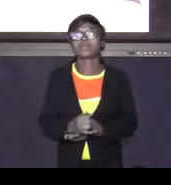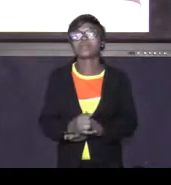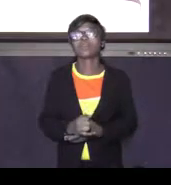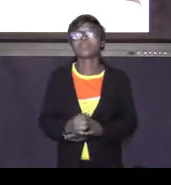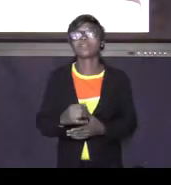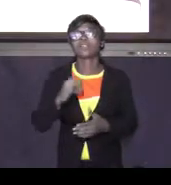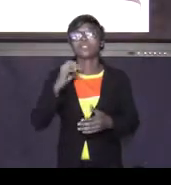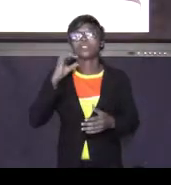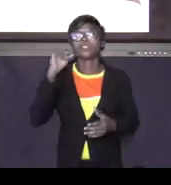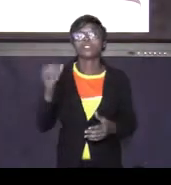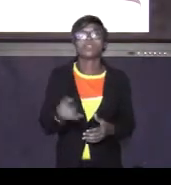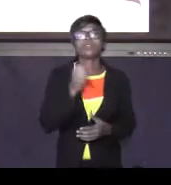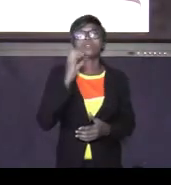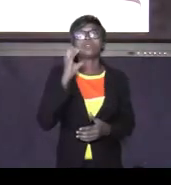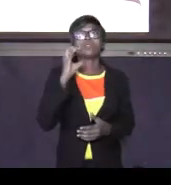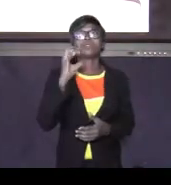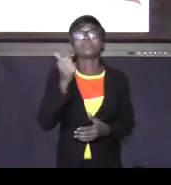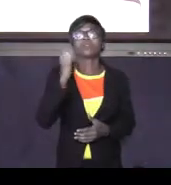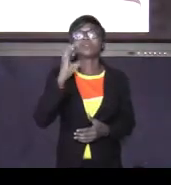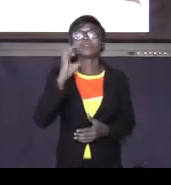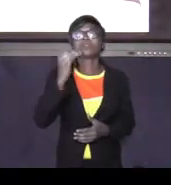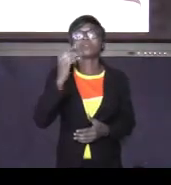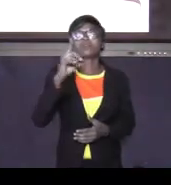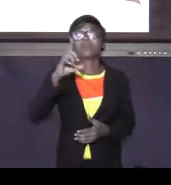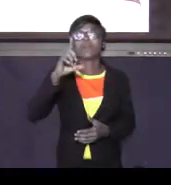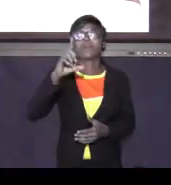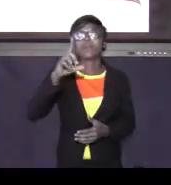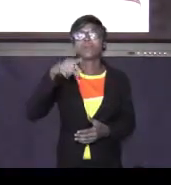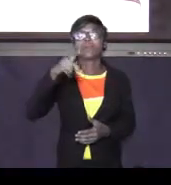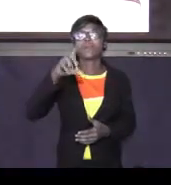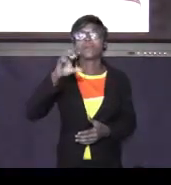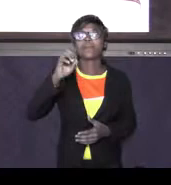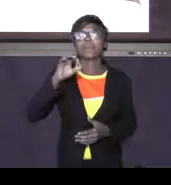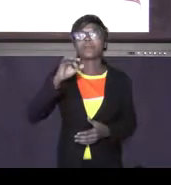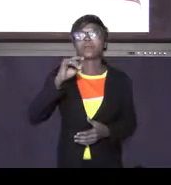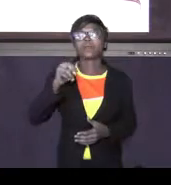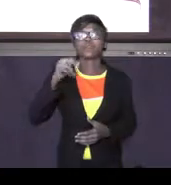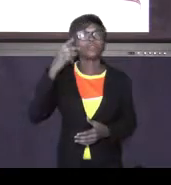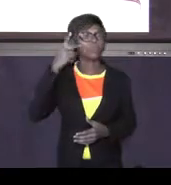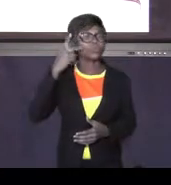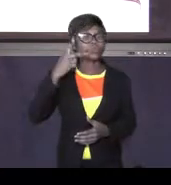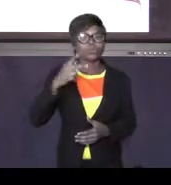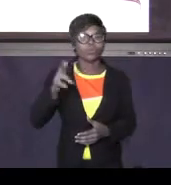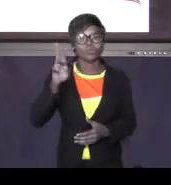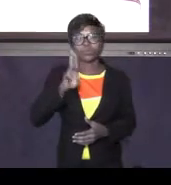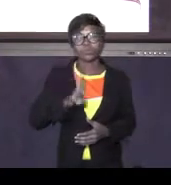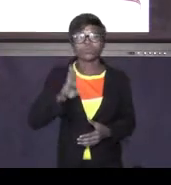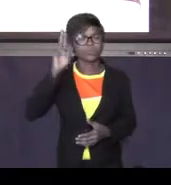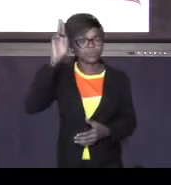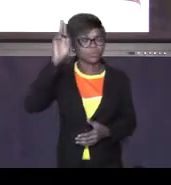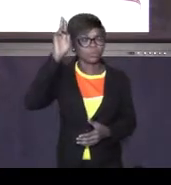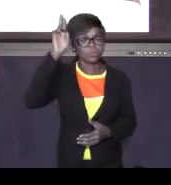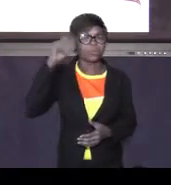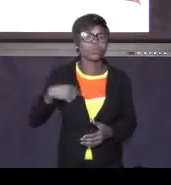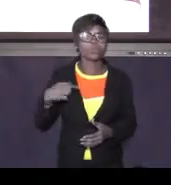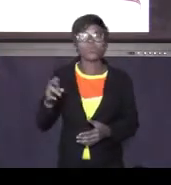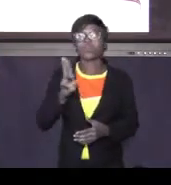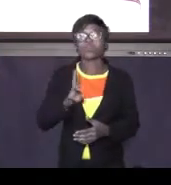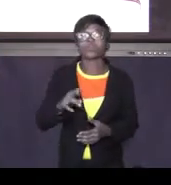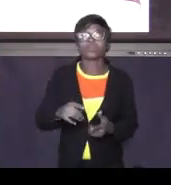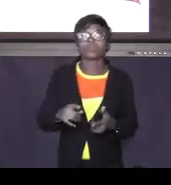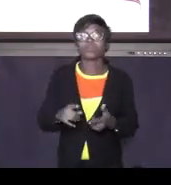tool, we have a jack plane. Say that. Jack plane we use for smoothing rough surface of